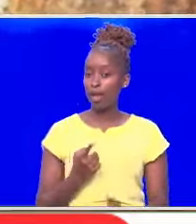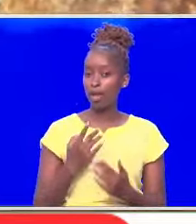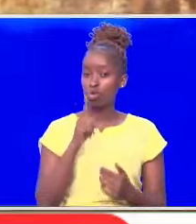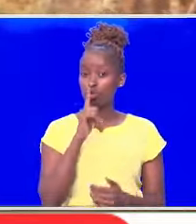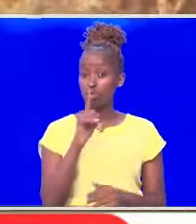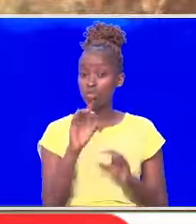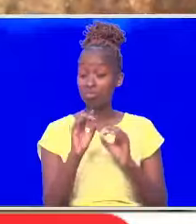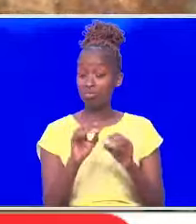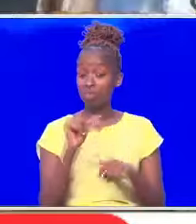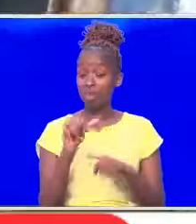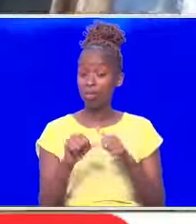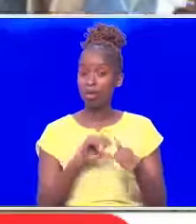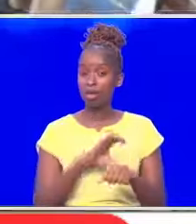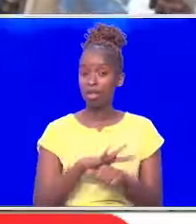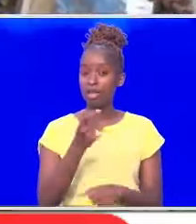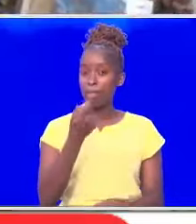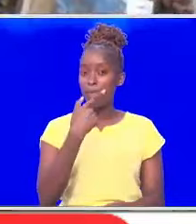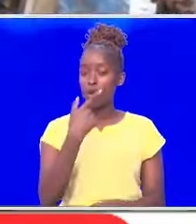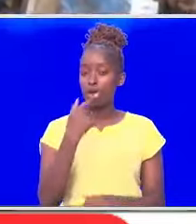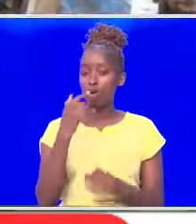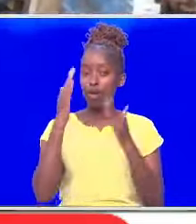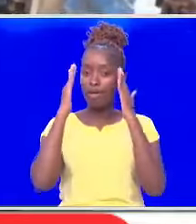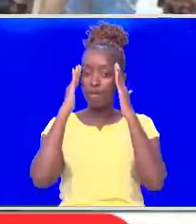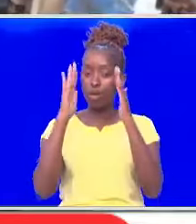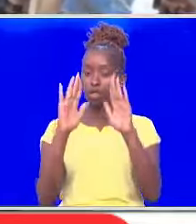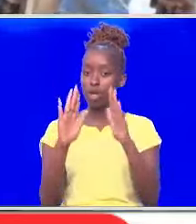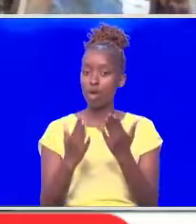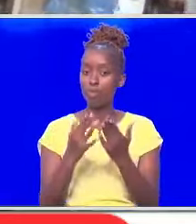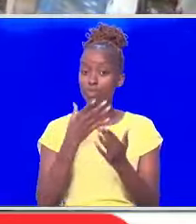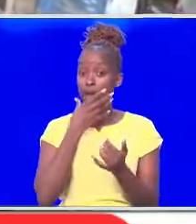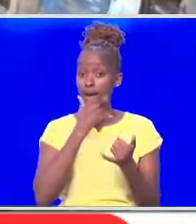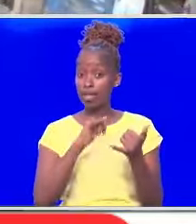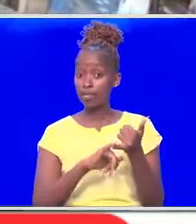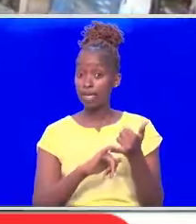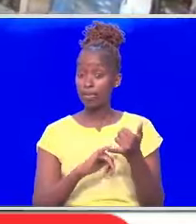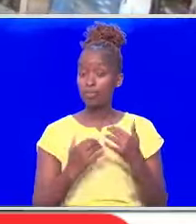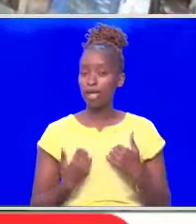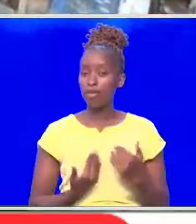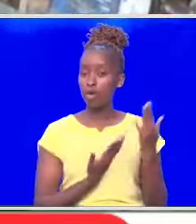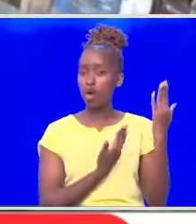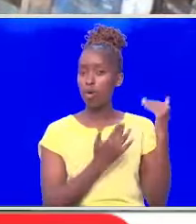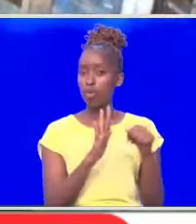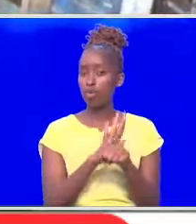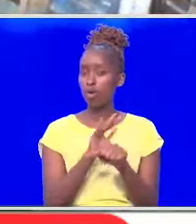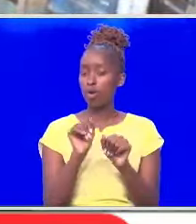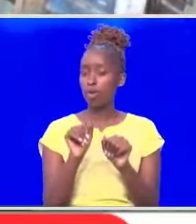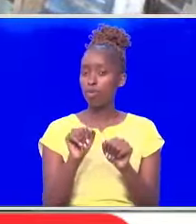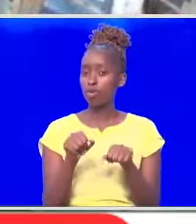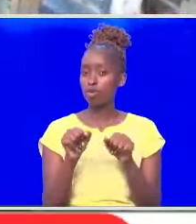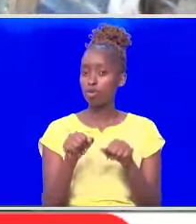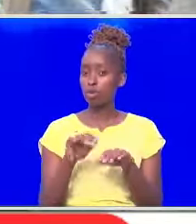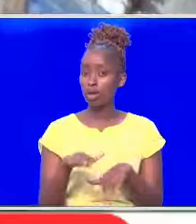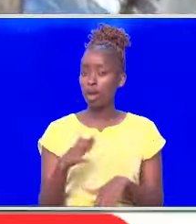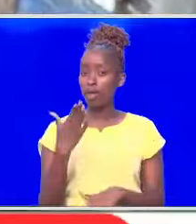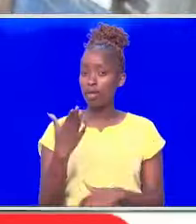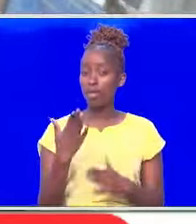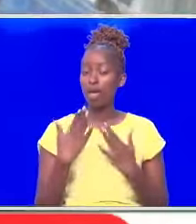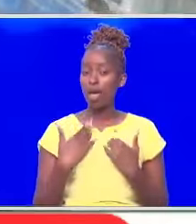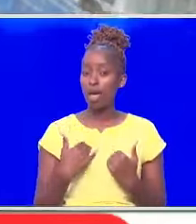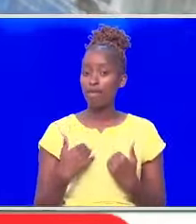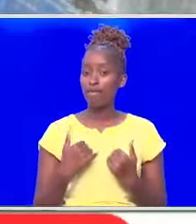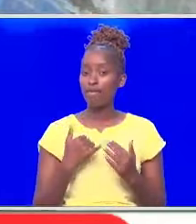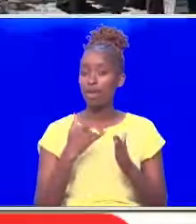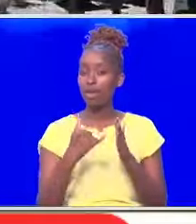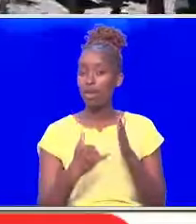uncertainty of getting medical attention. Her husband, however, is hopeful that Mombasa Zone, Mukurukwa Ruben Industrial